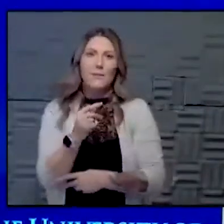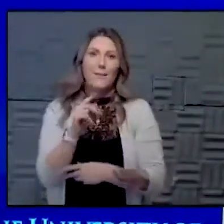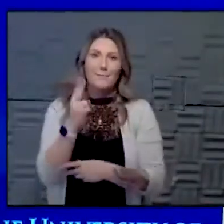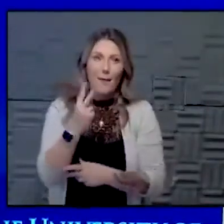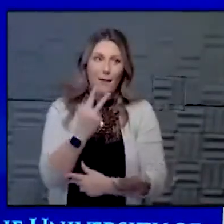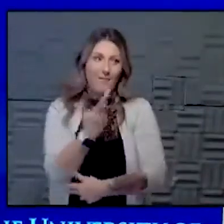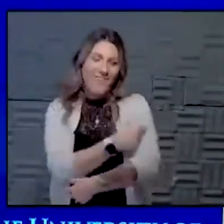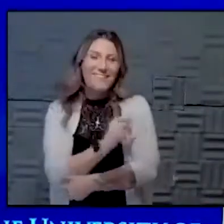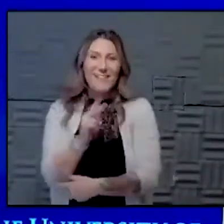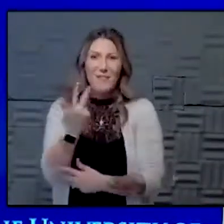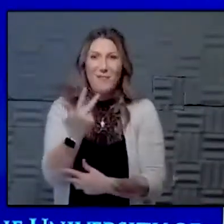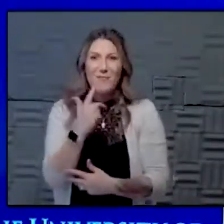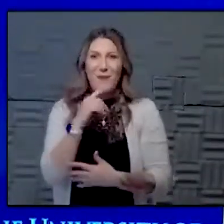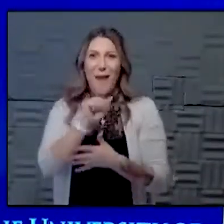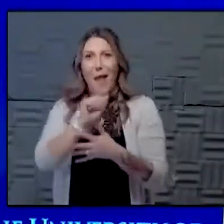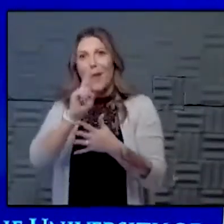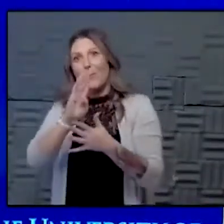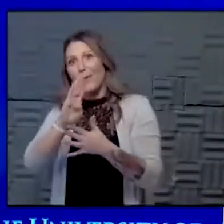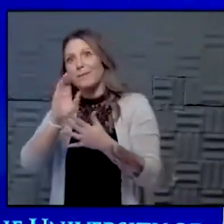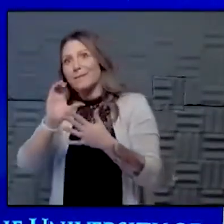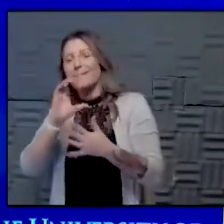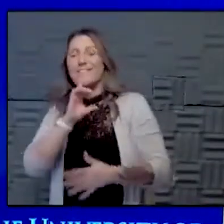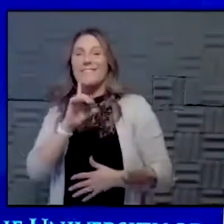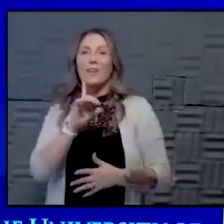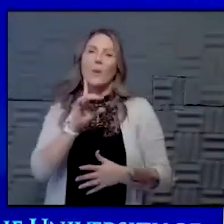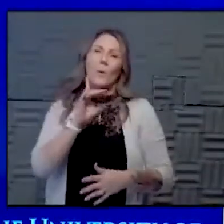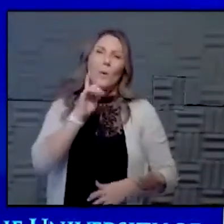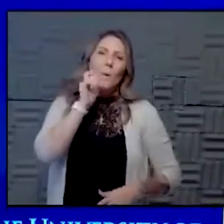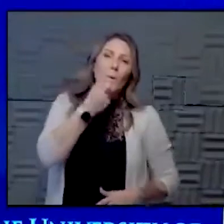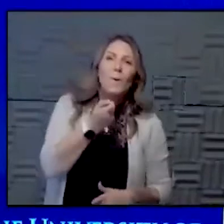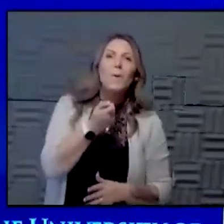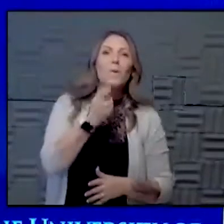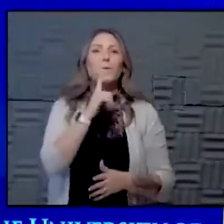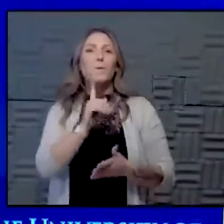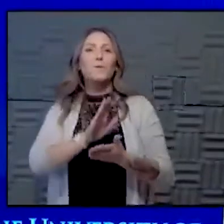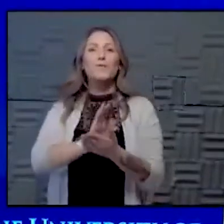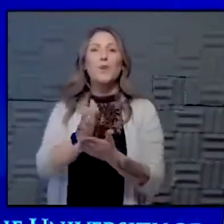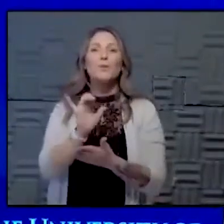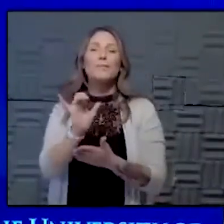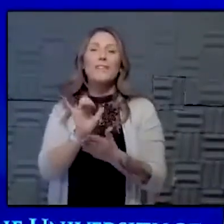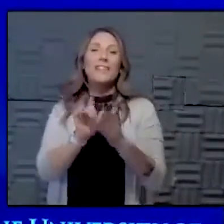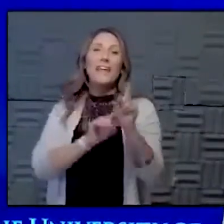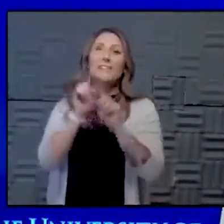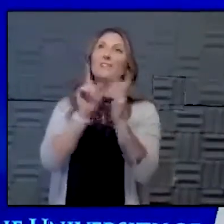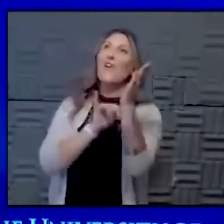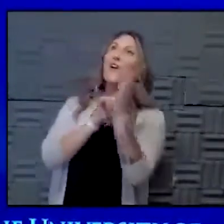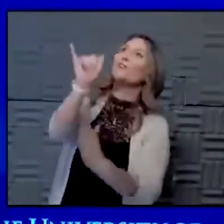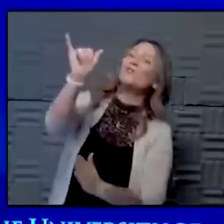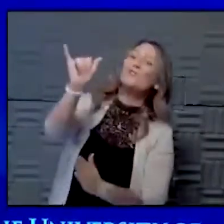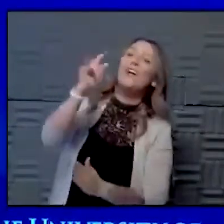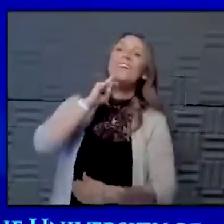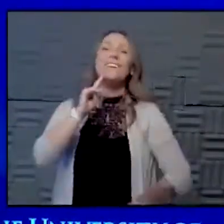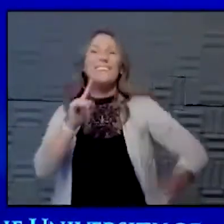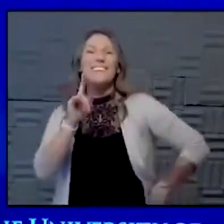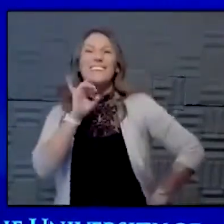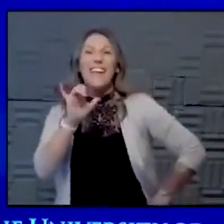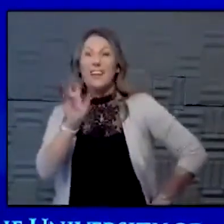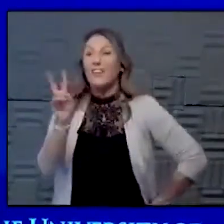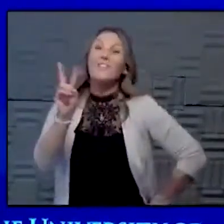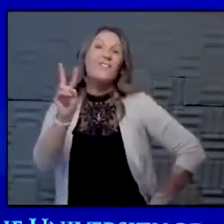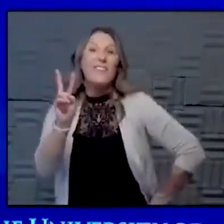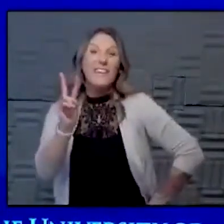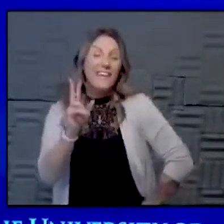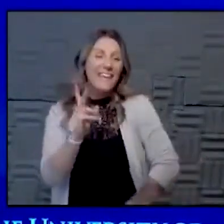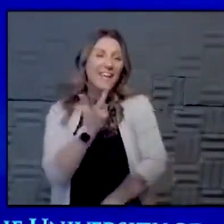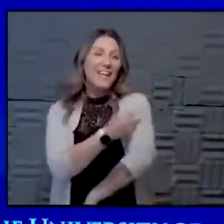And also remember that even just some really cool shows like Star Trek can reverse strokes and things like that anytime. V for vaccination, live long and